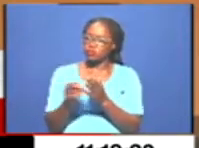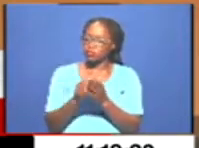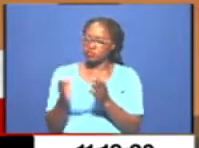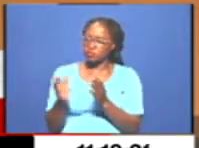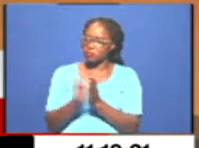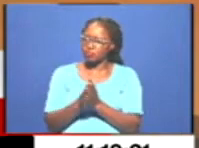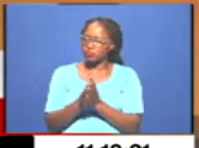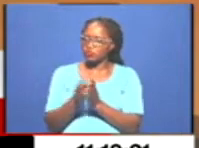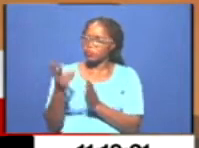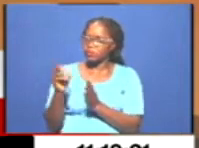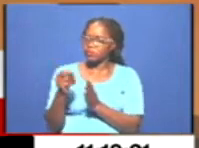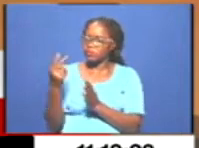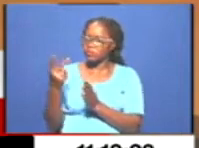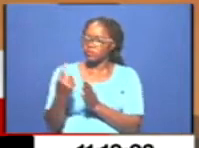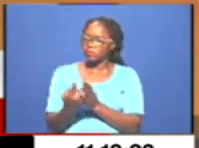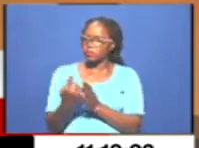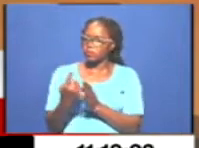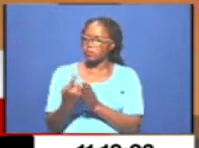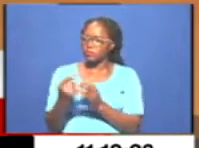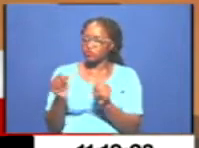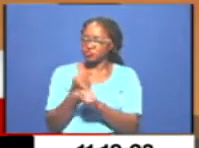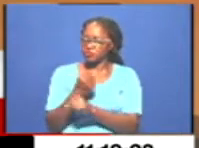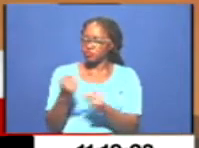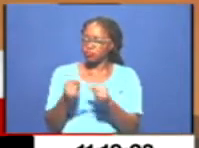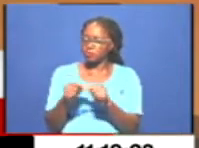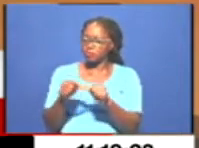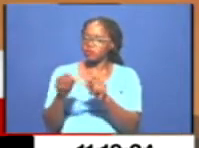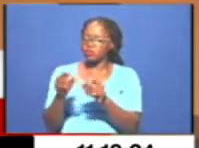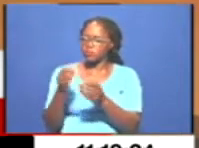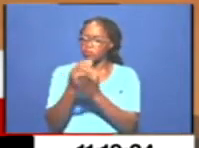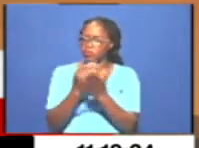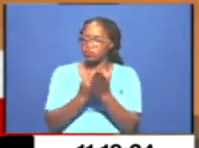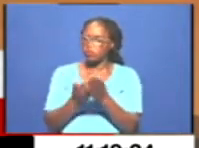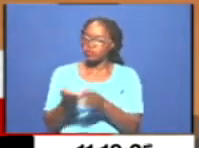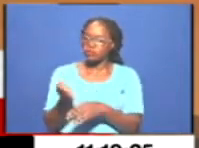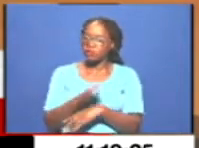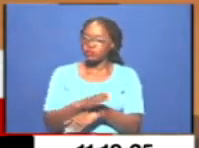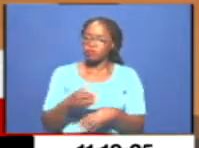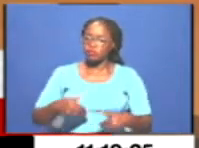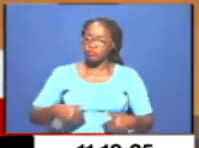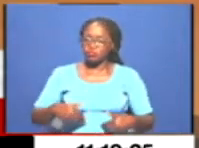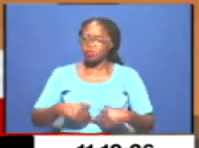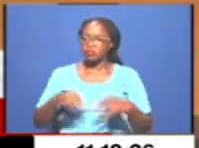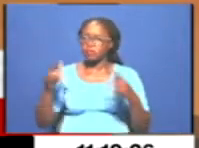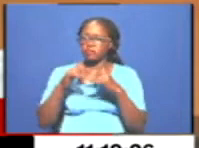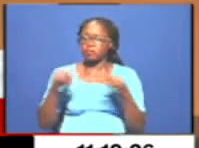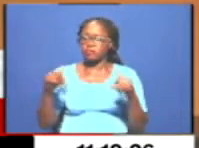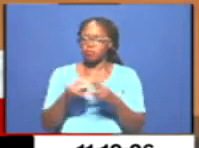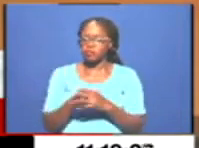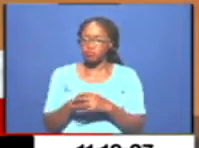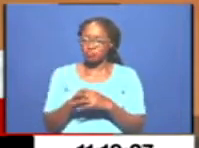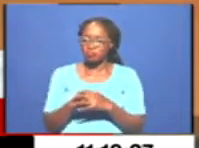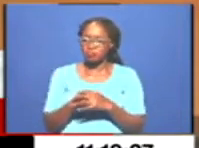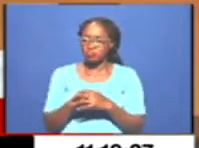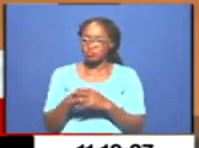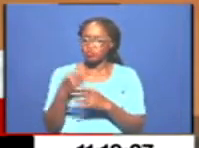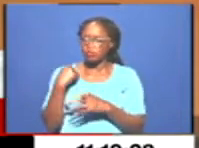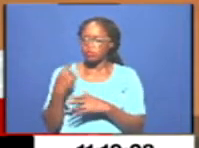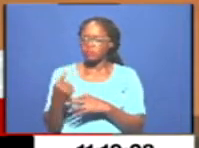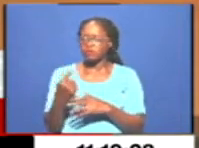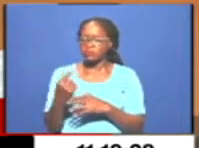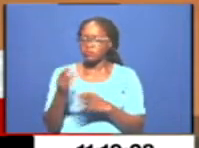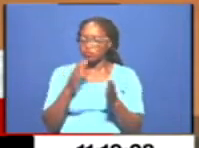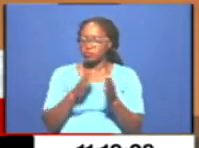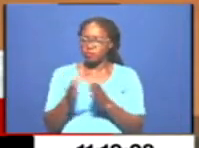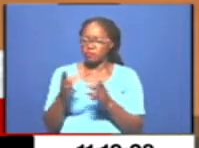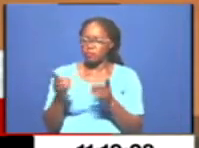go on with that program. So this year, we're going back to the youth camps. First, to prepare on a short-term basis for the